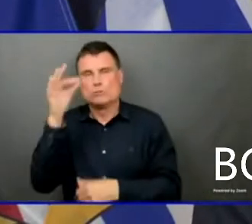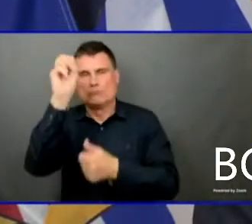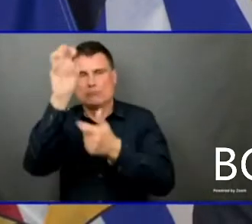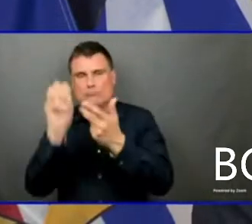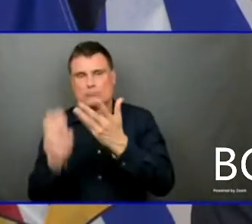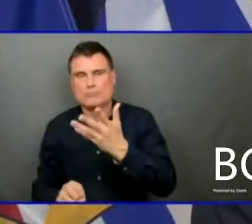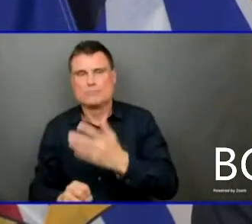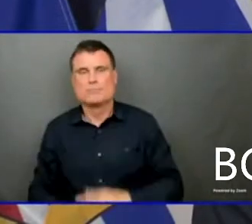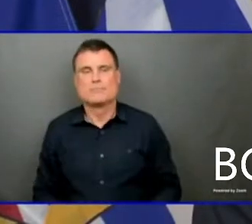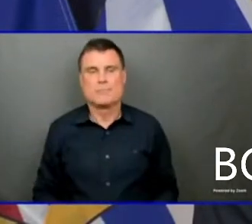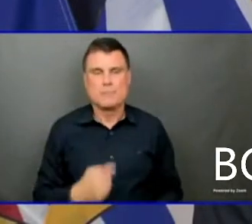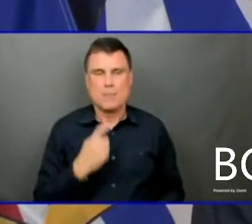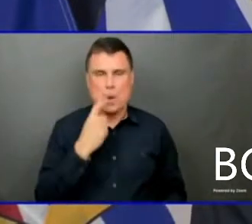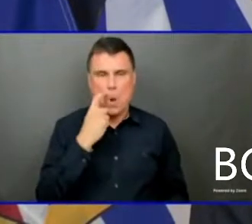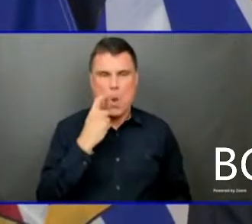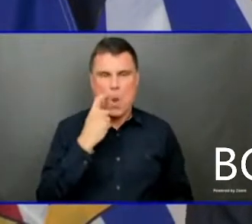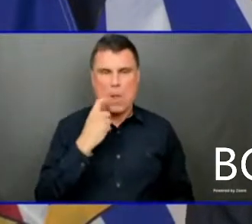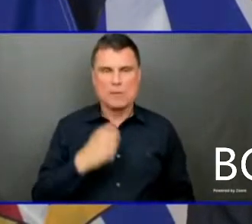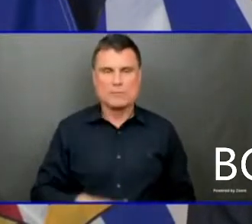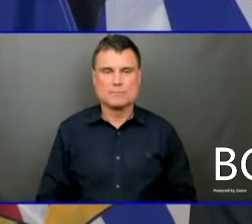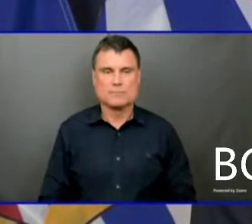de